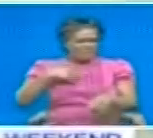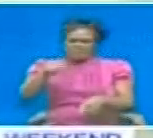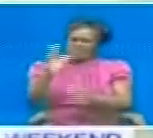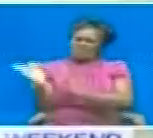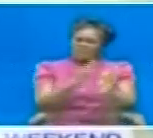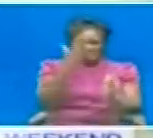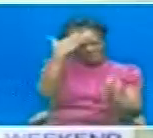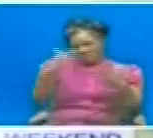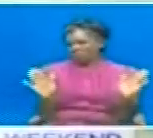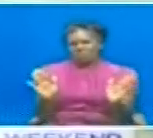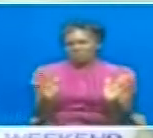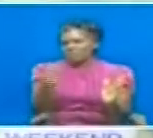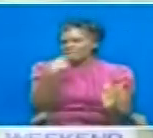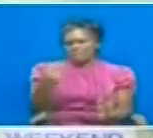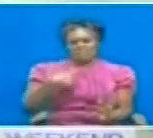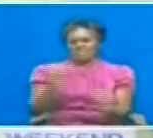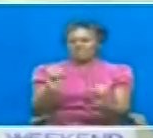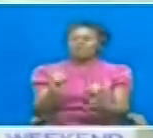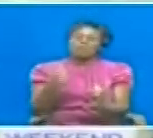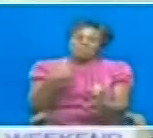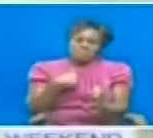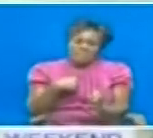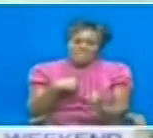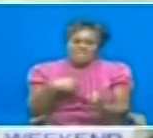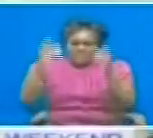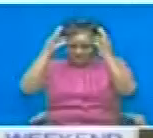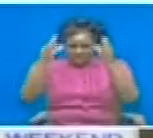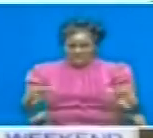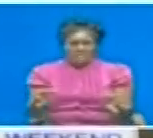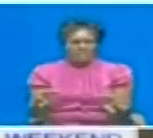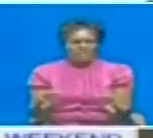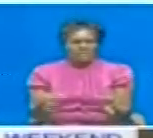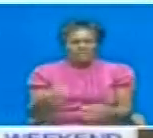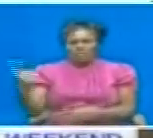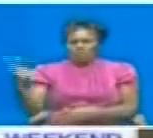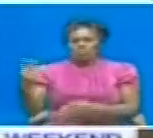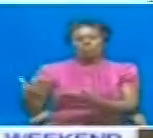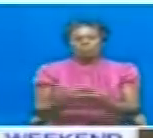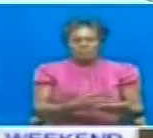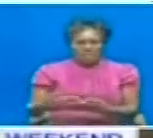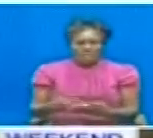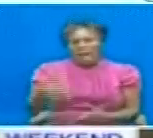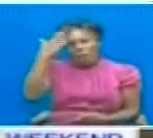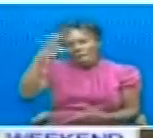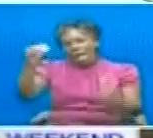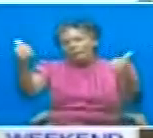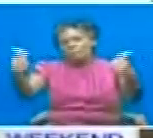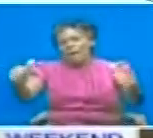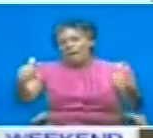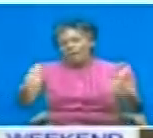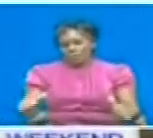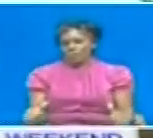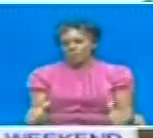ama siwezi jua hakuniambia juu mimi niliamua tu from the word go. The two babies may not really be aware of the weight behind